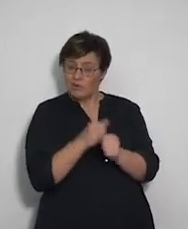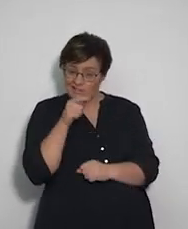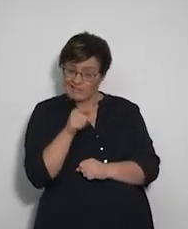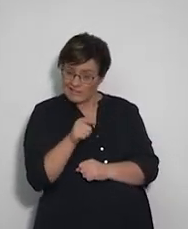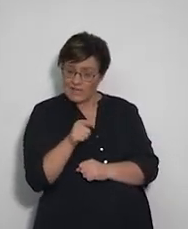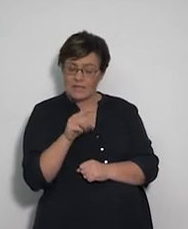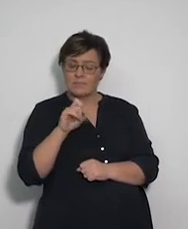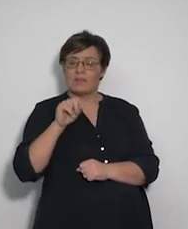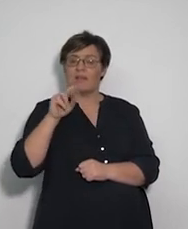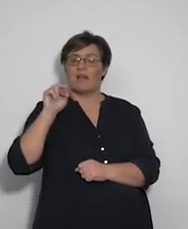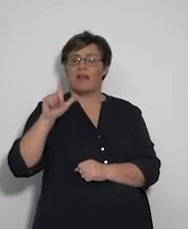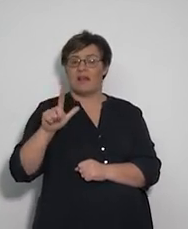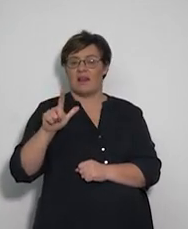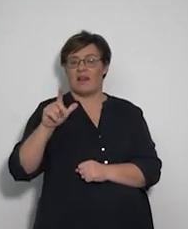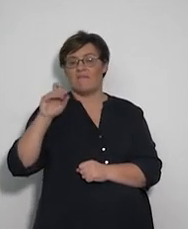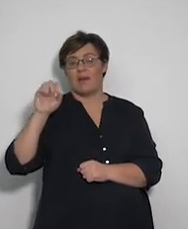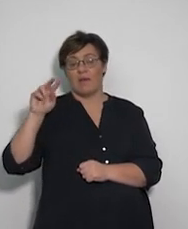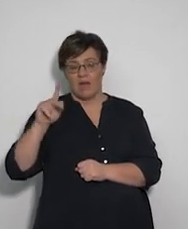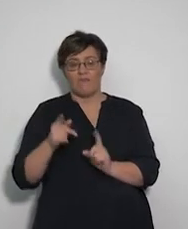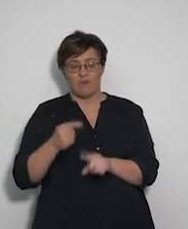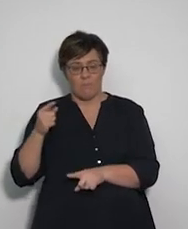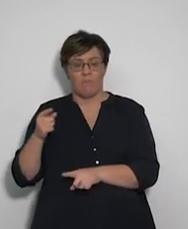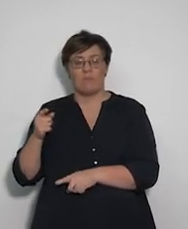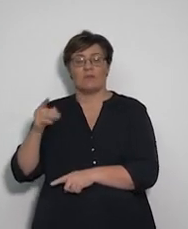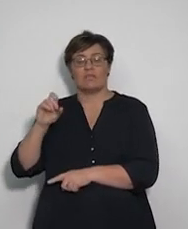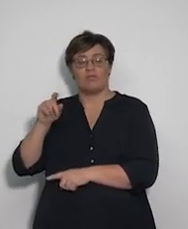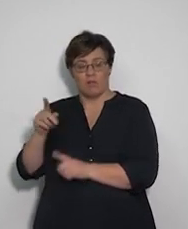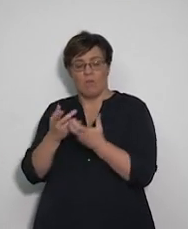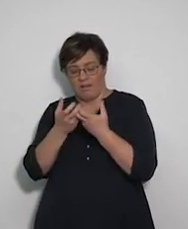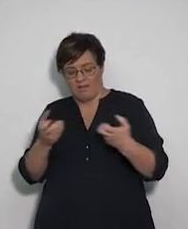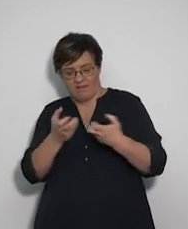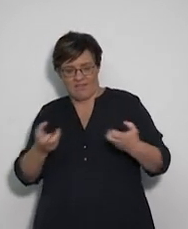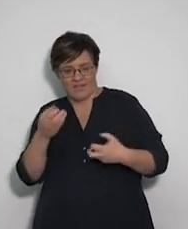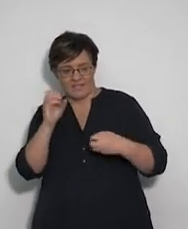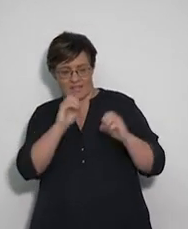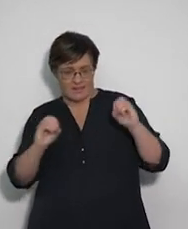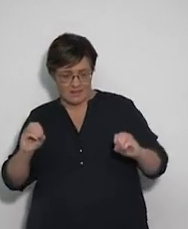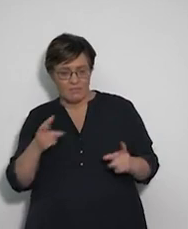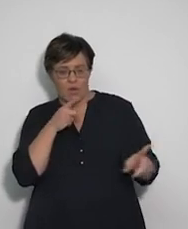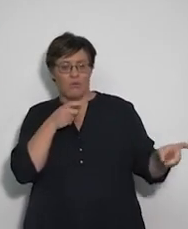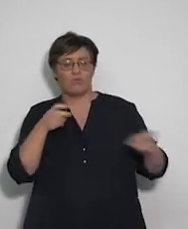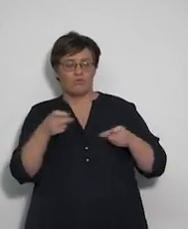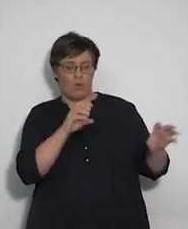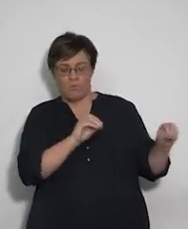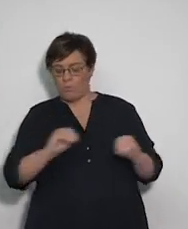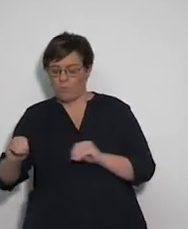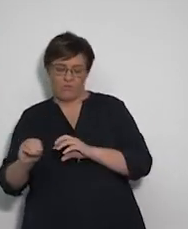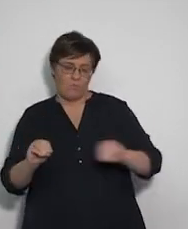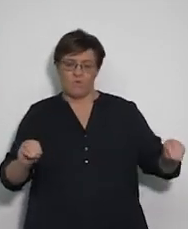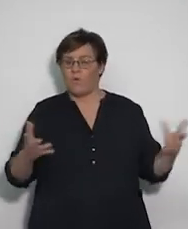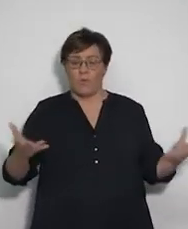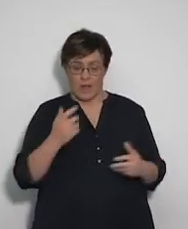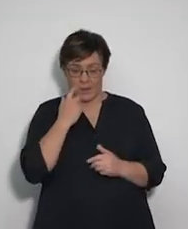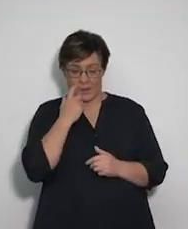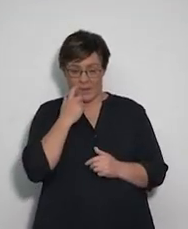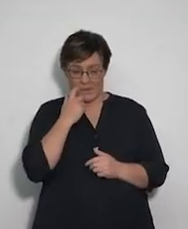are those structures are the spindle fibers that are produced from the centrioles during cell division, and they essentially control the movement